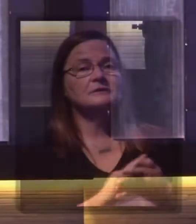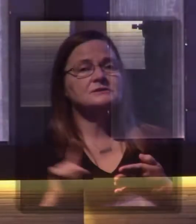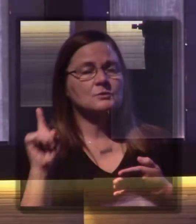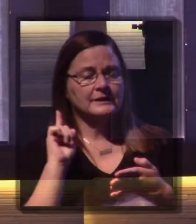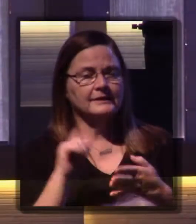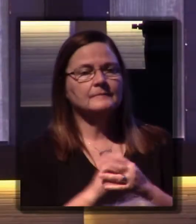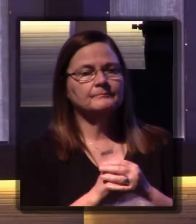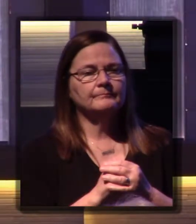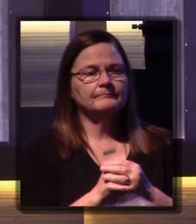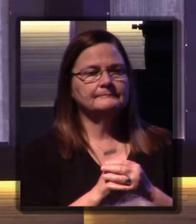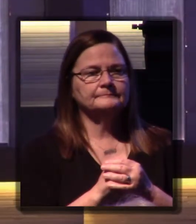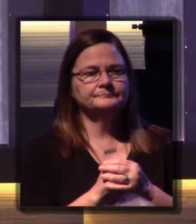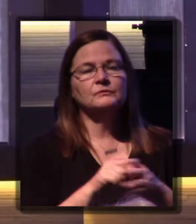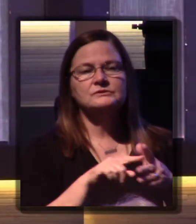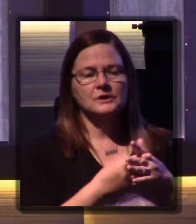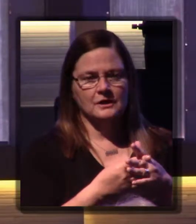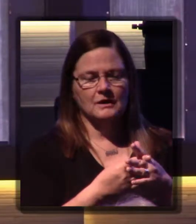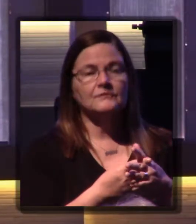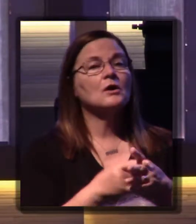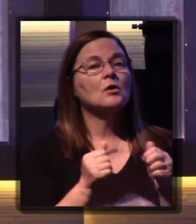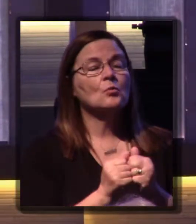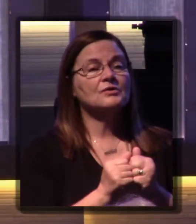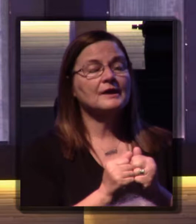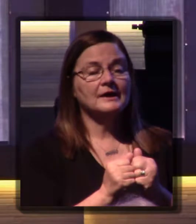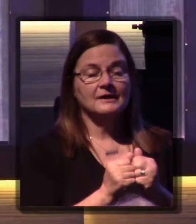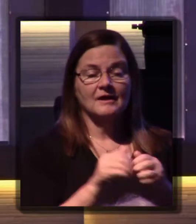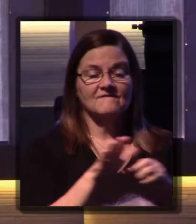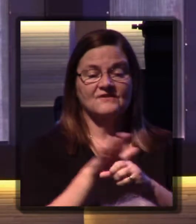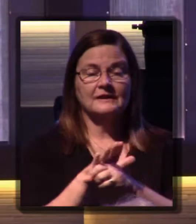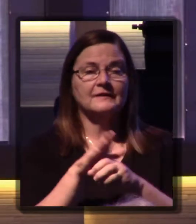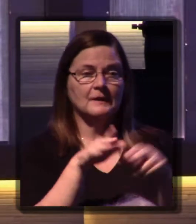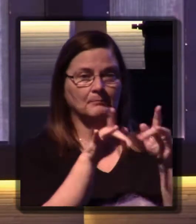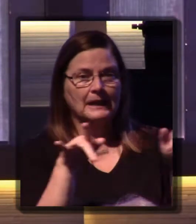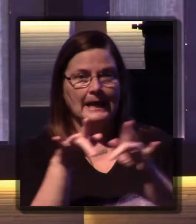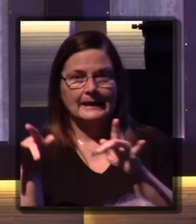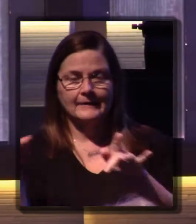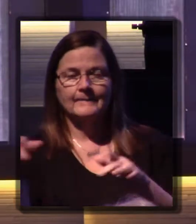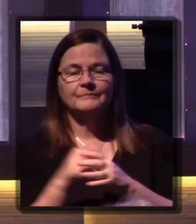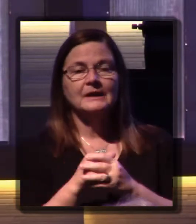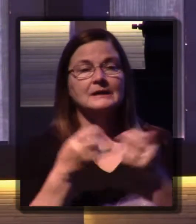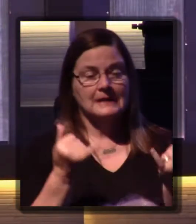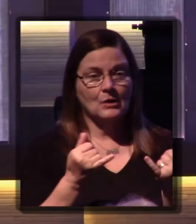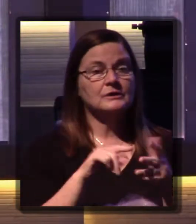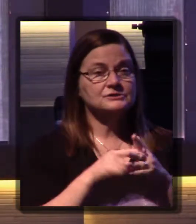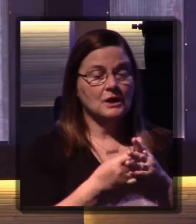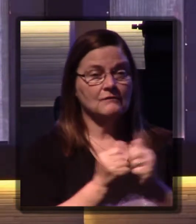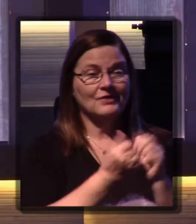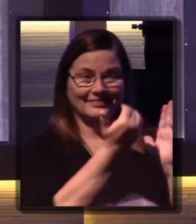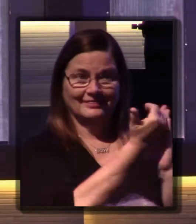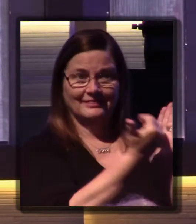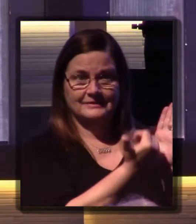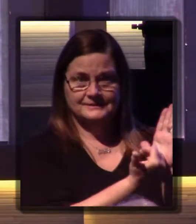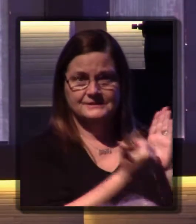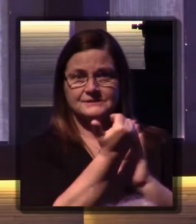All right. Well, last week I had you start off with a fill in the blank. All right. So this week we're going to start off with lists,